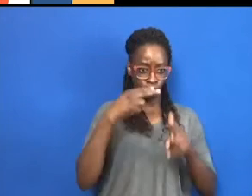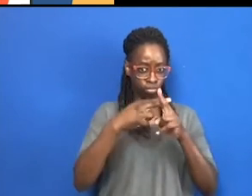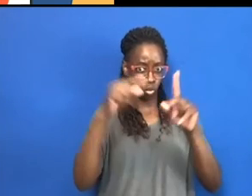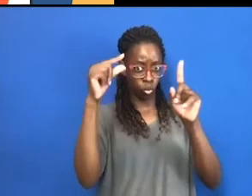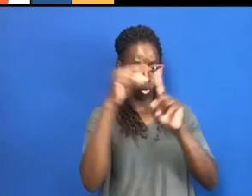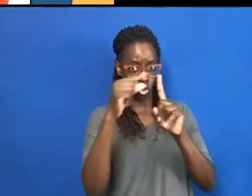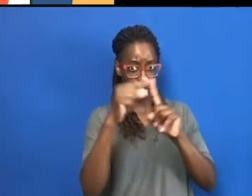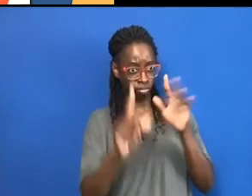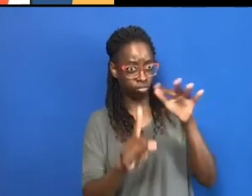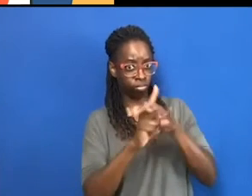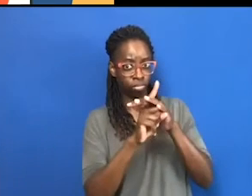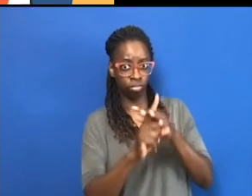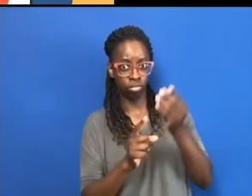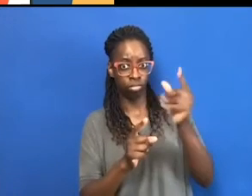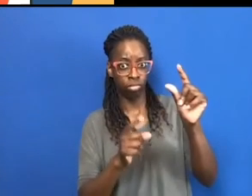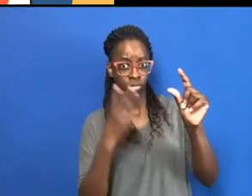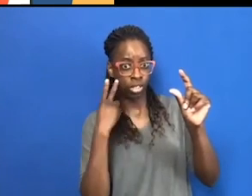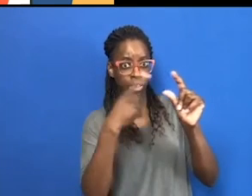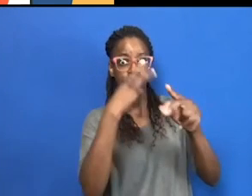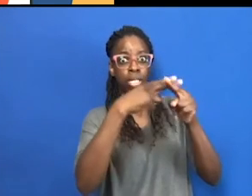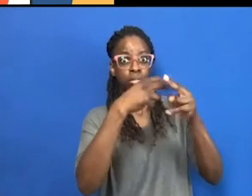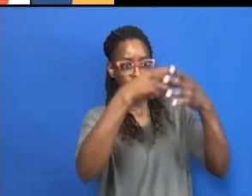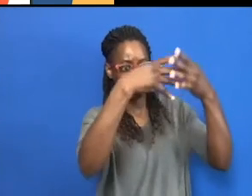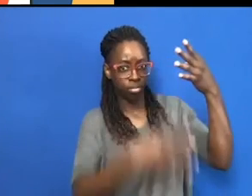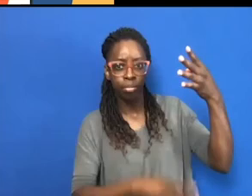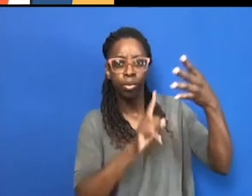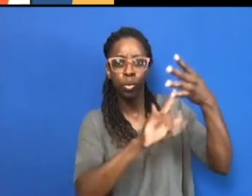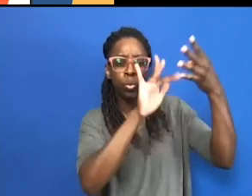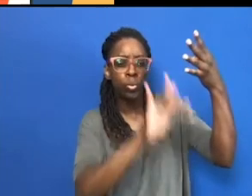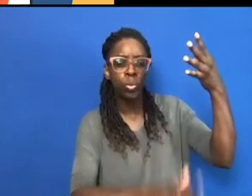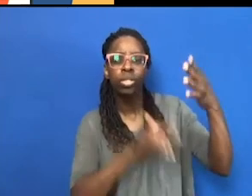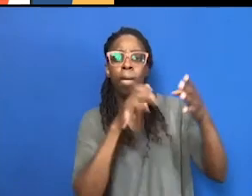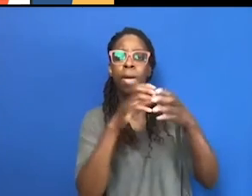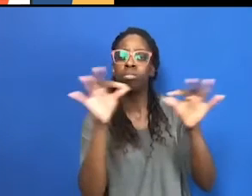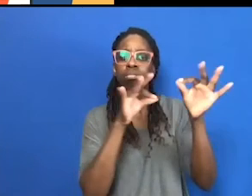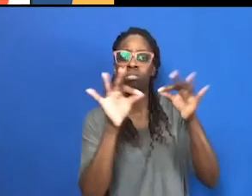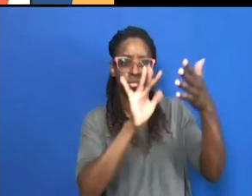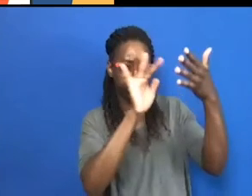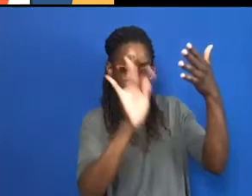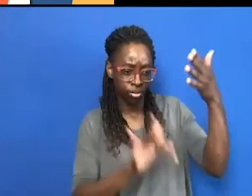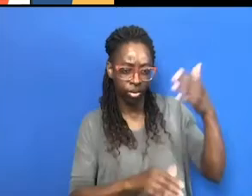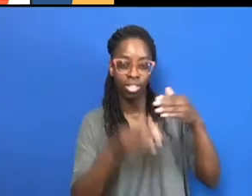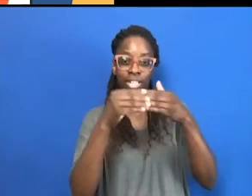Even though that is true, there's evidence from our coding scheme that suggests that